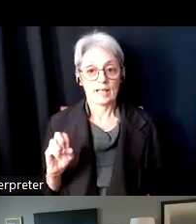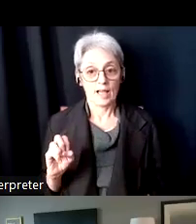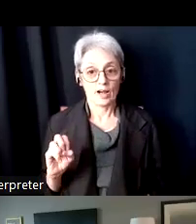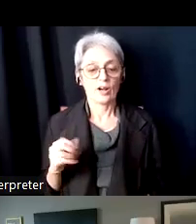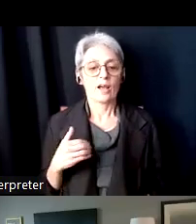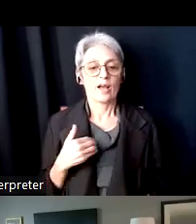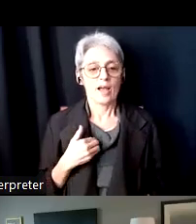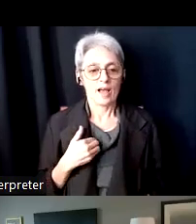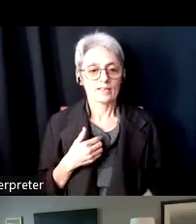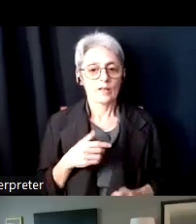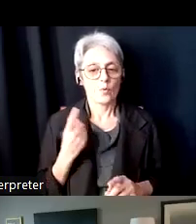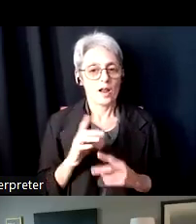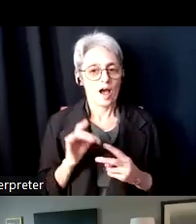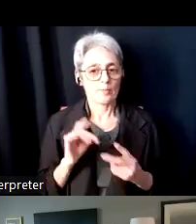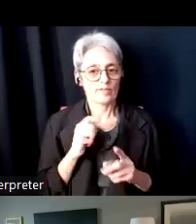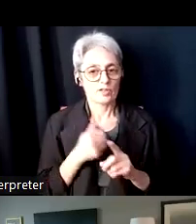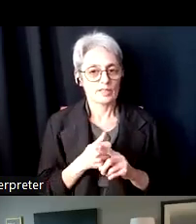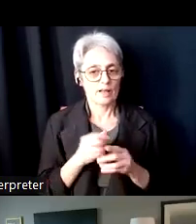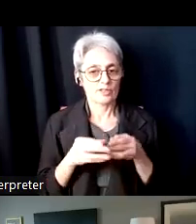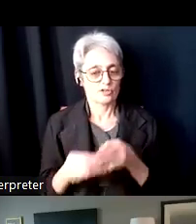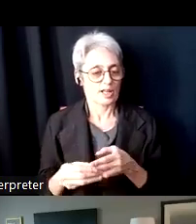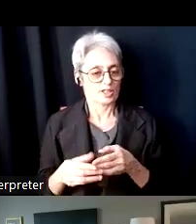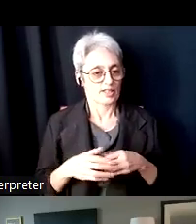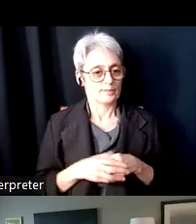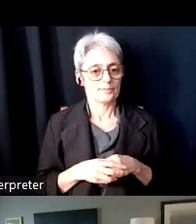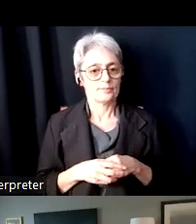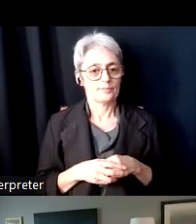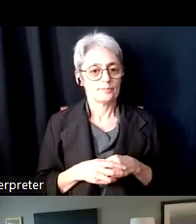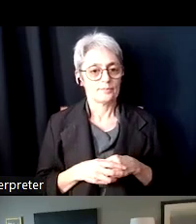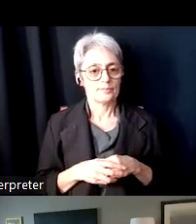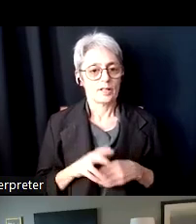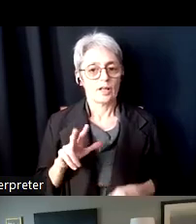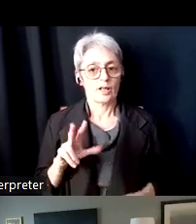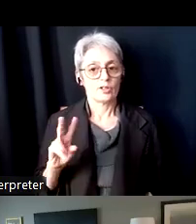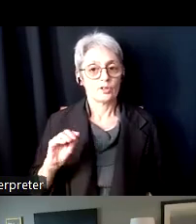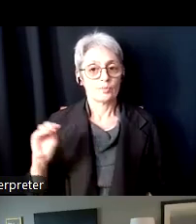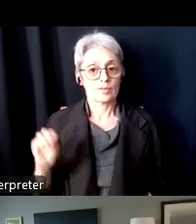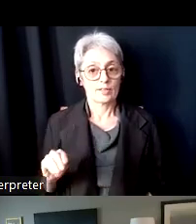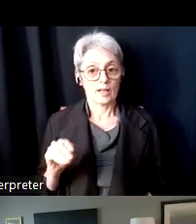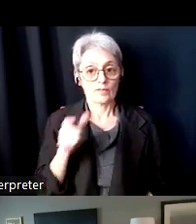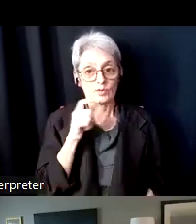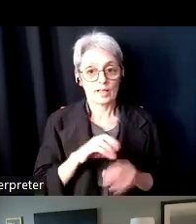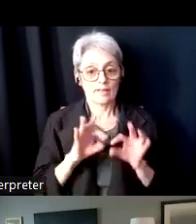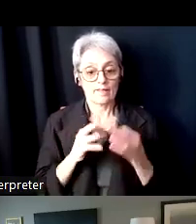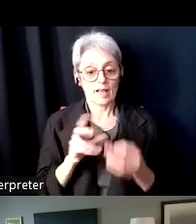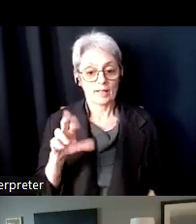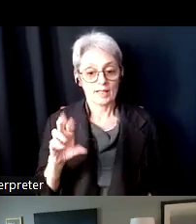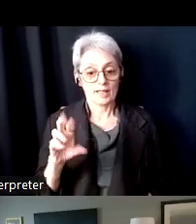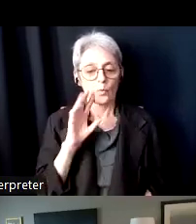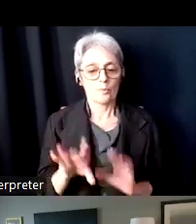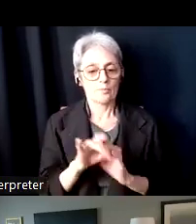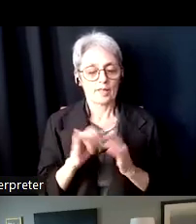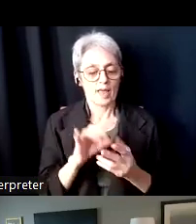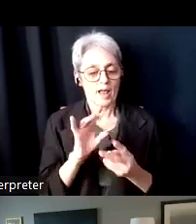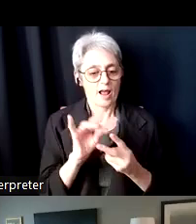self-direction option, and 32% of those in family care choose this option. And this option